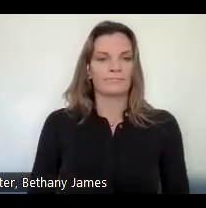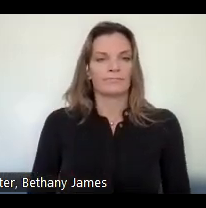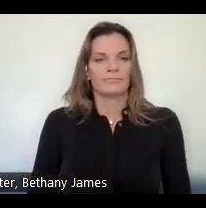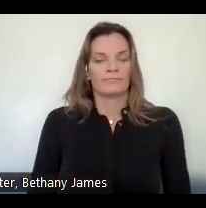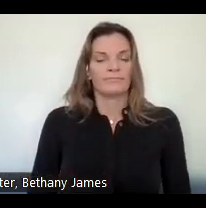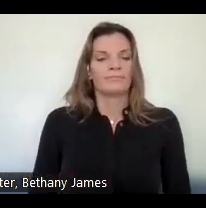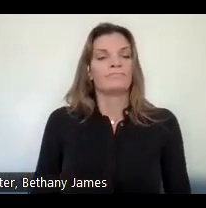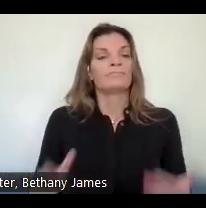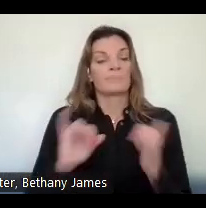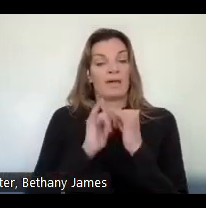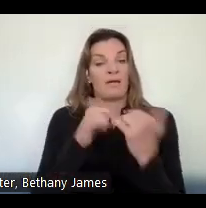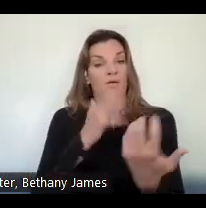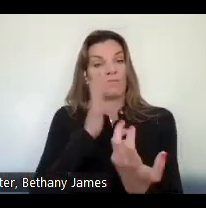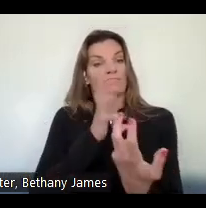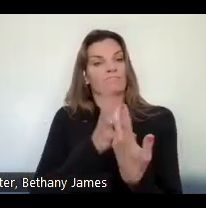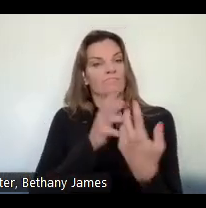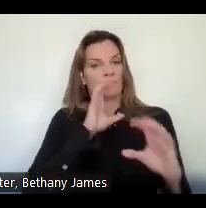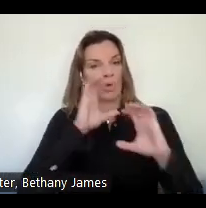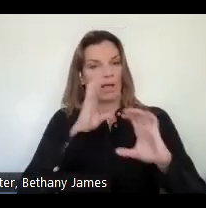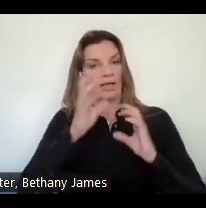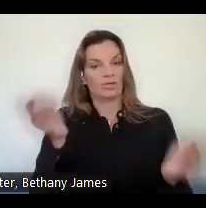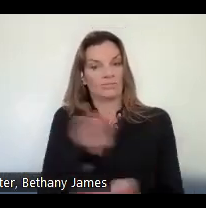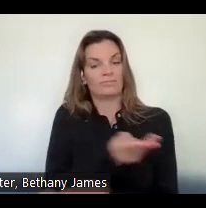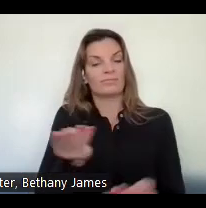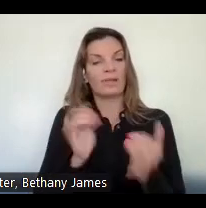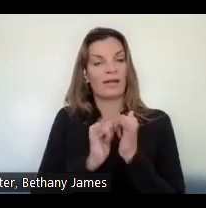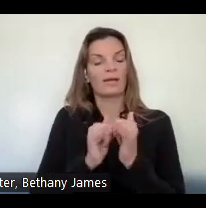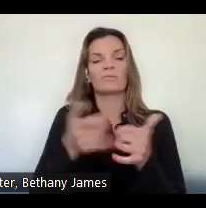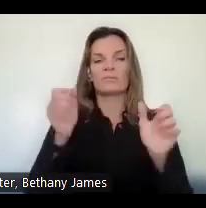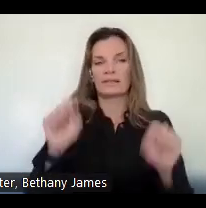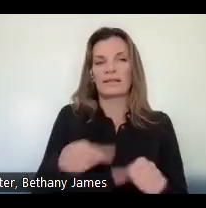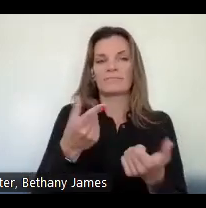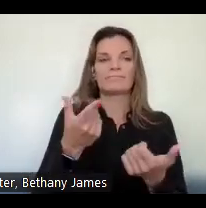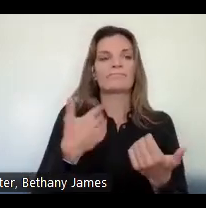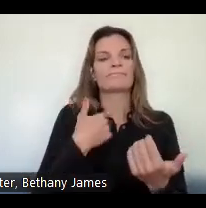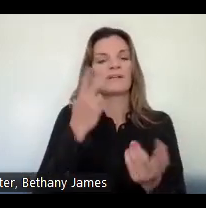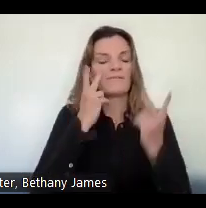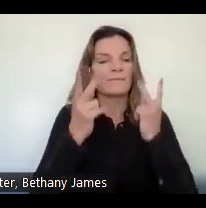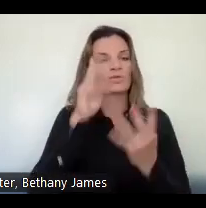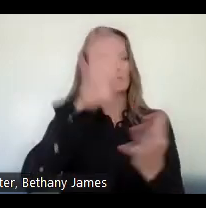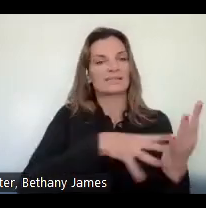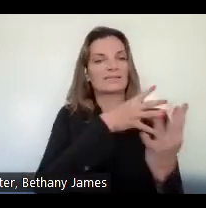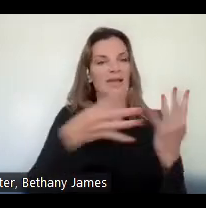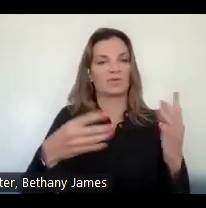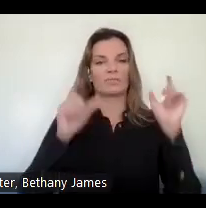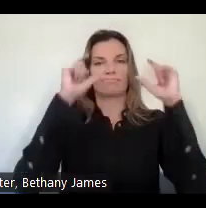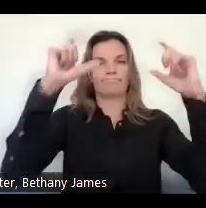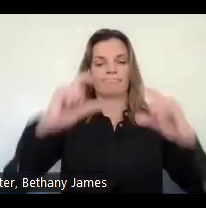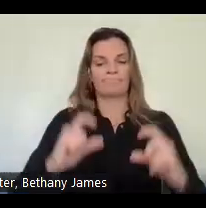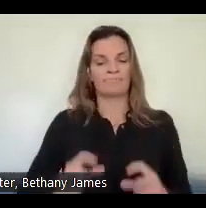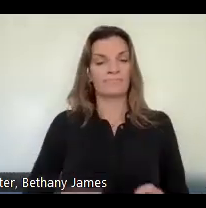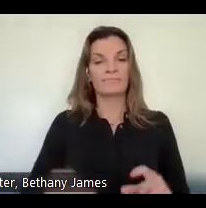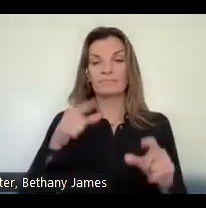Some of the ways in which we can assist them with communicating are visual schedules. Visual schedules are very